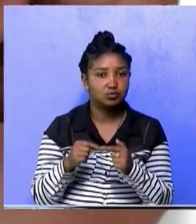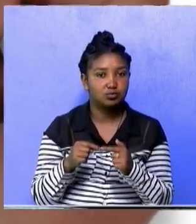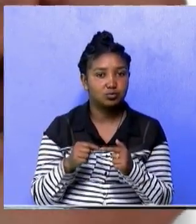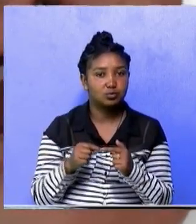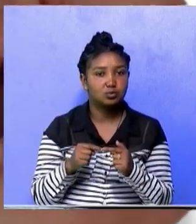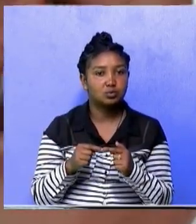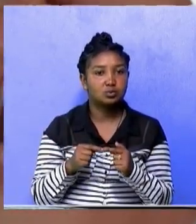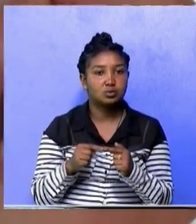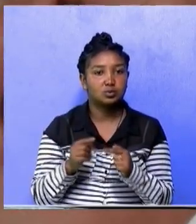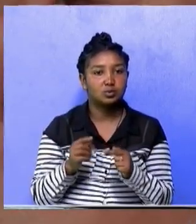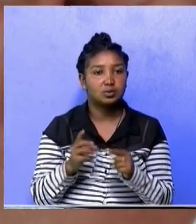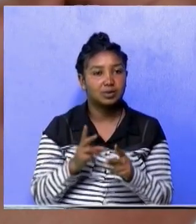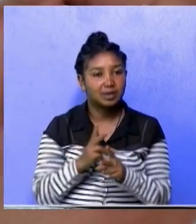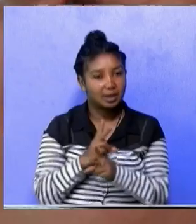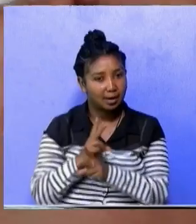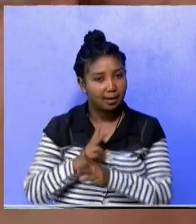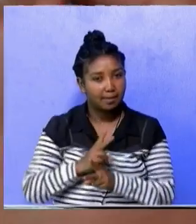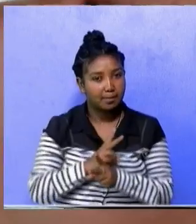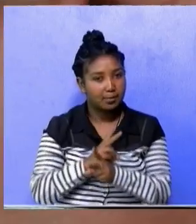keep